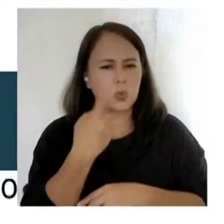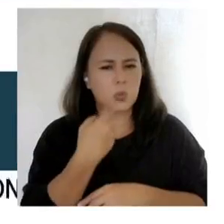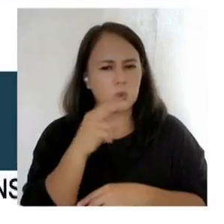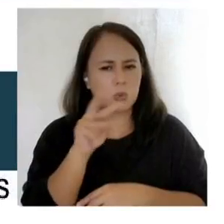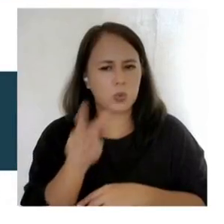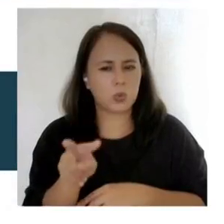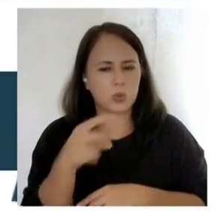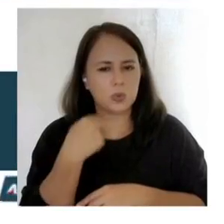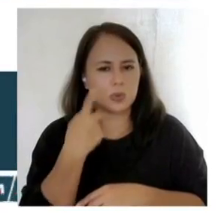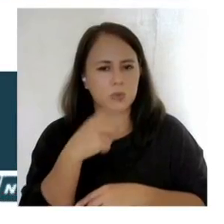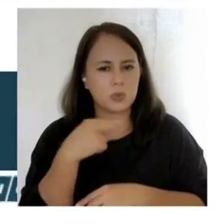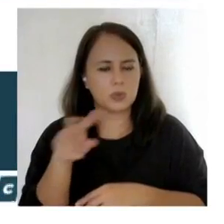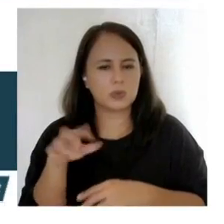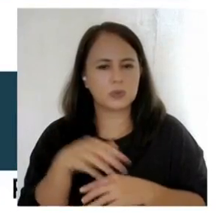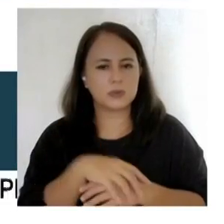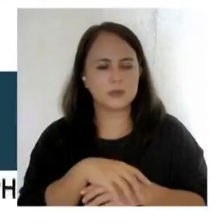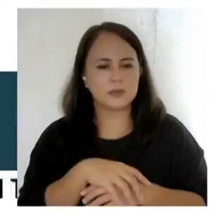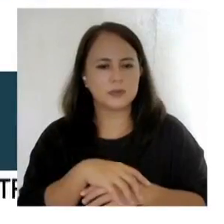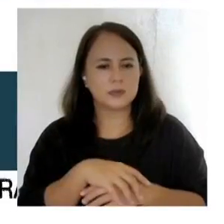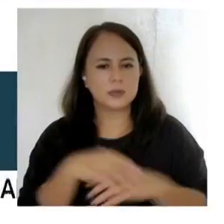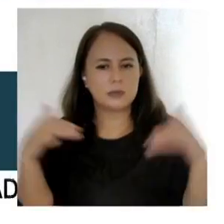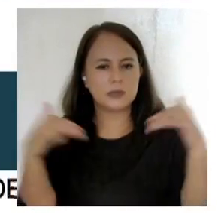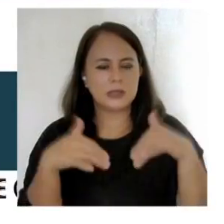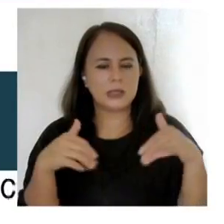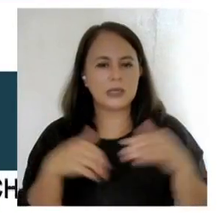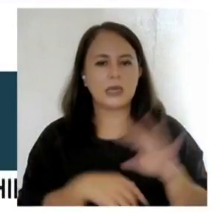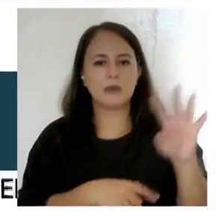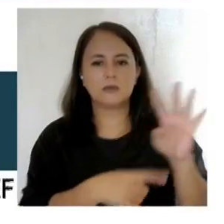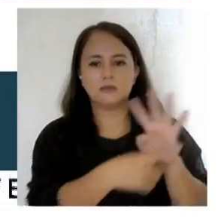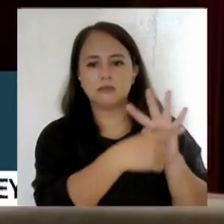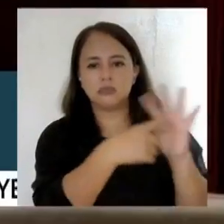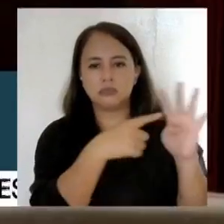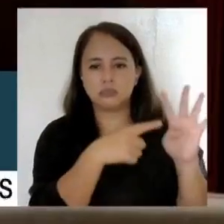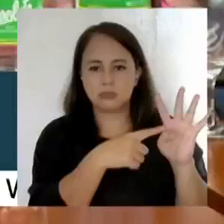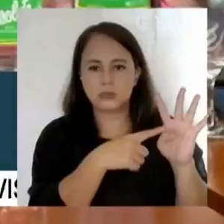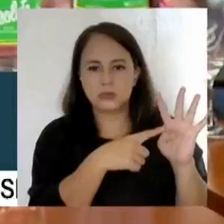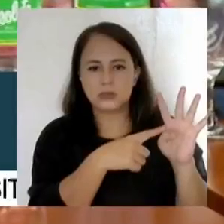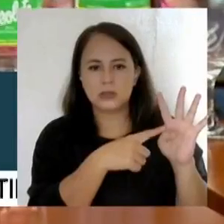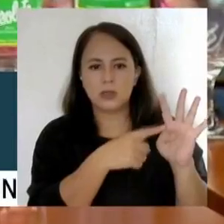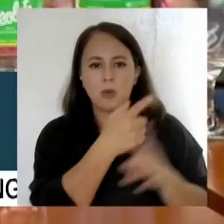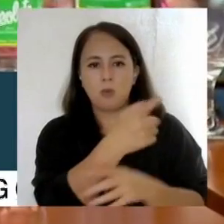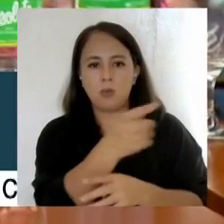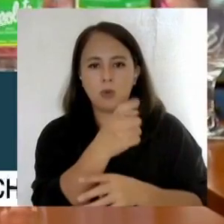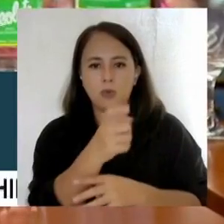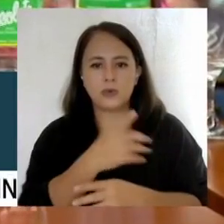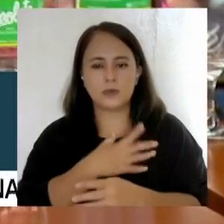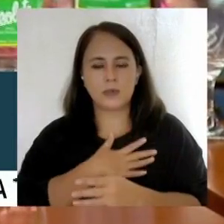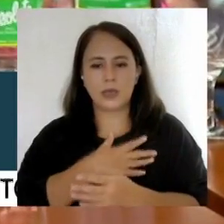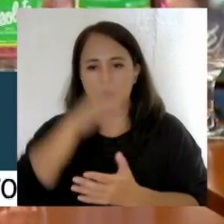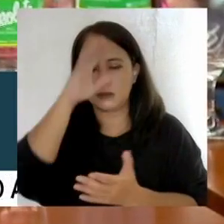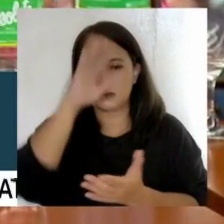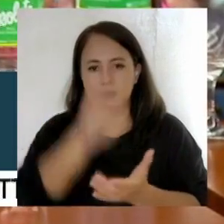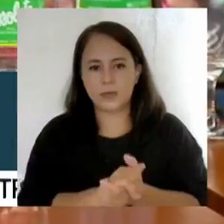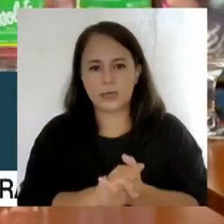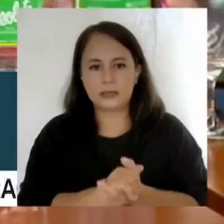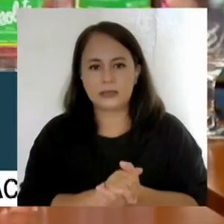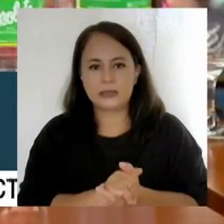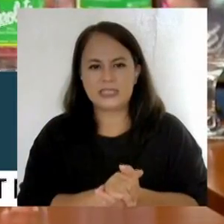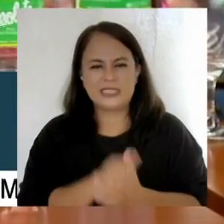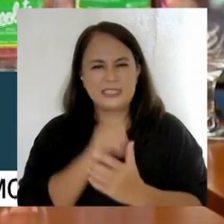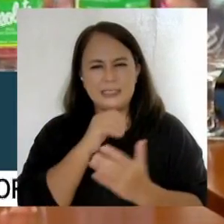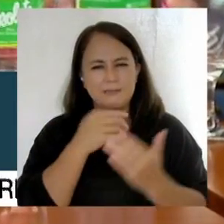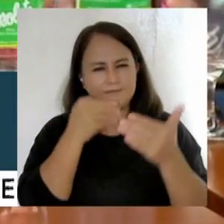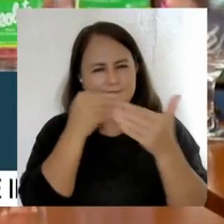nyo doon sa conference? Yung apat na mga namaril sa husband ko. Mm-hmm. I did not look closely